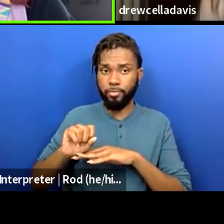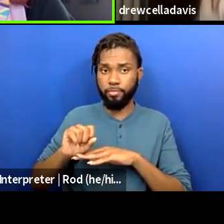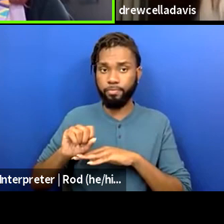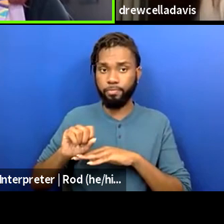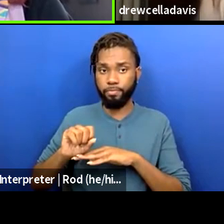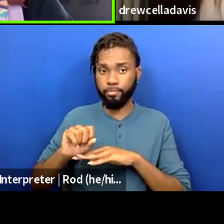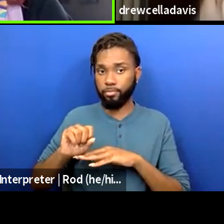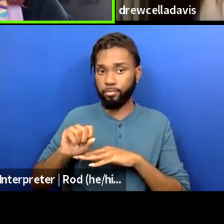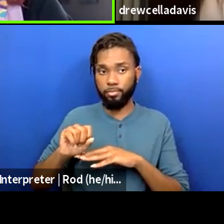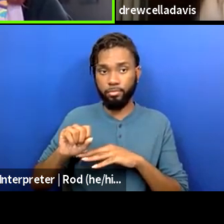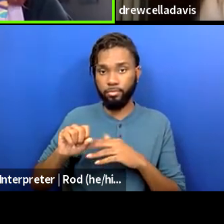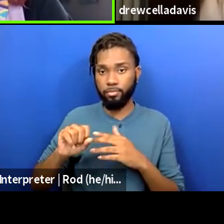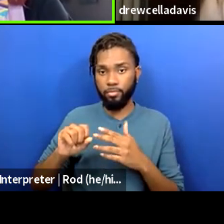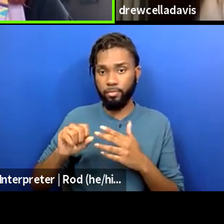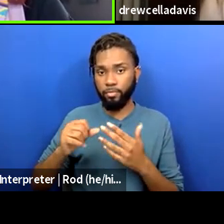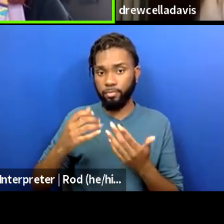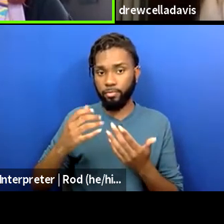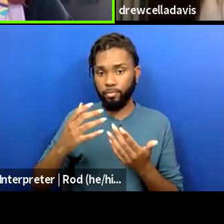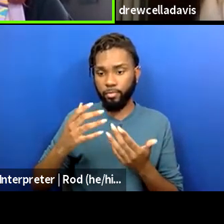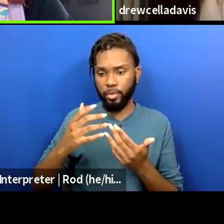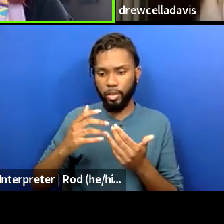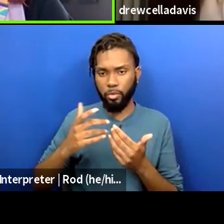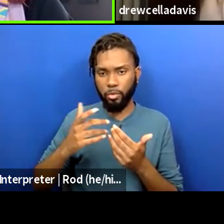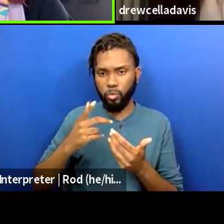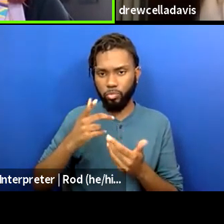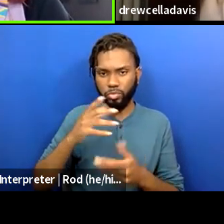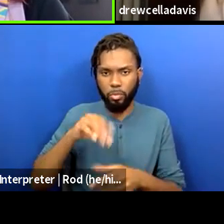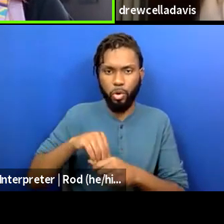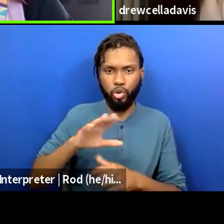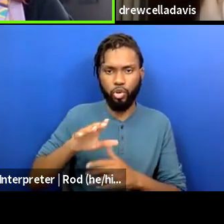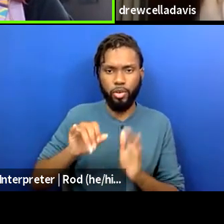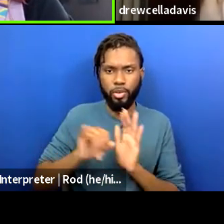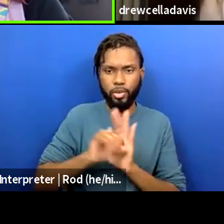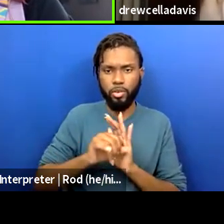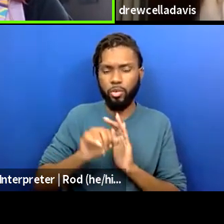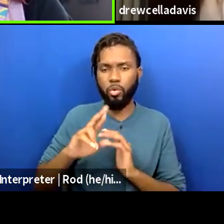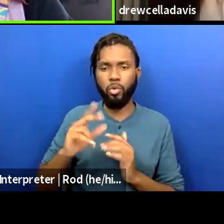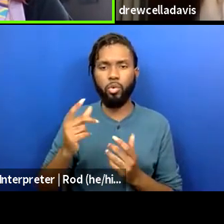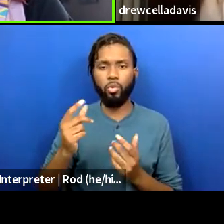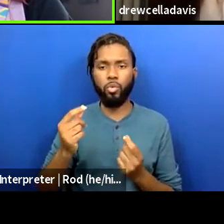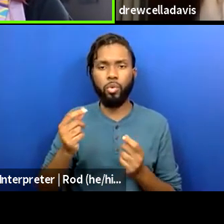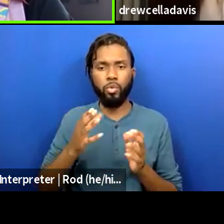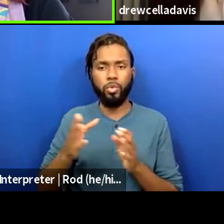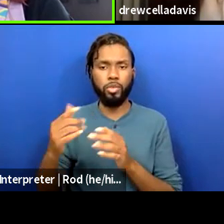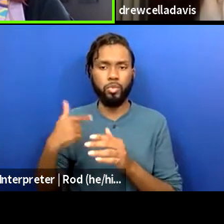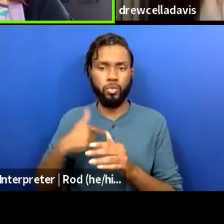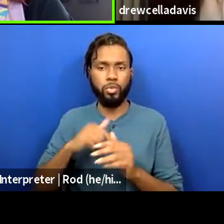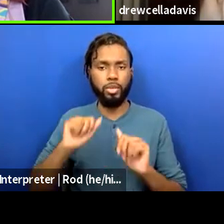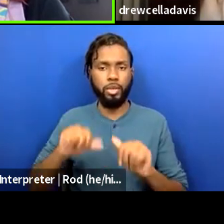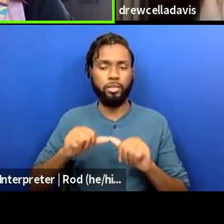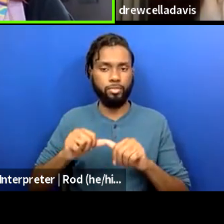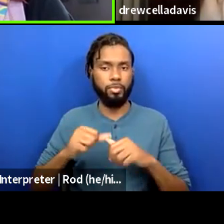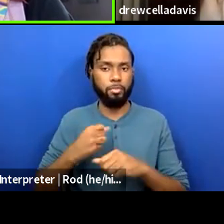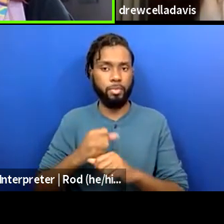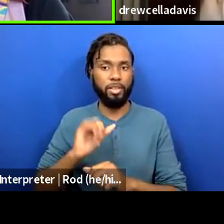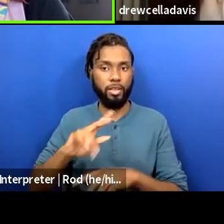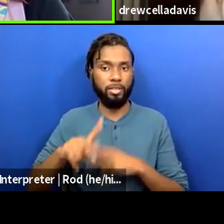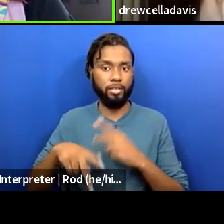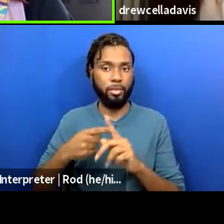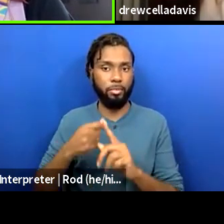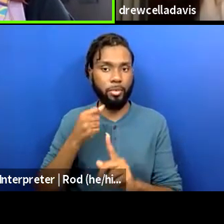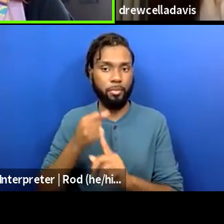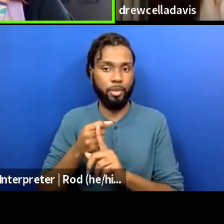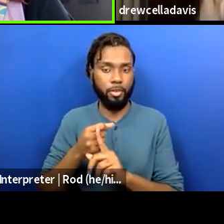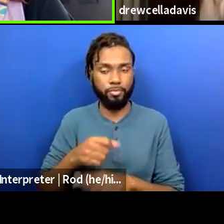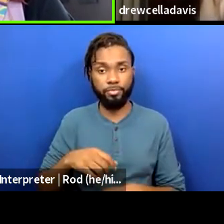of a part of your identity, and just what are ways that we can continue making that type of impact so that we